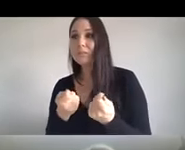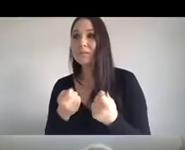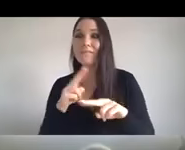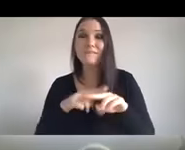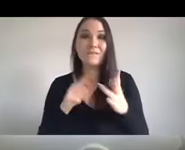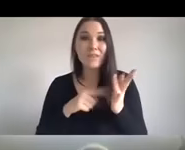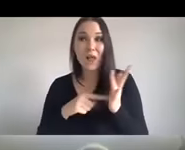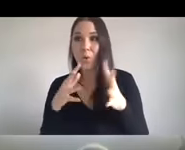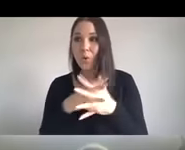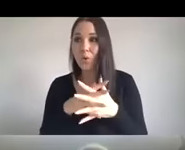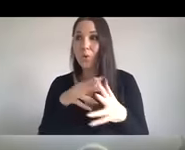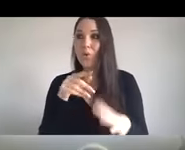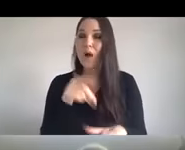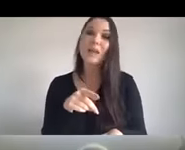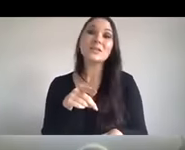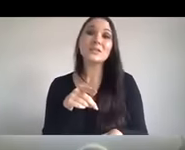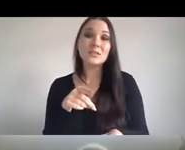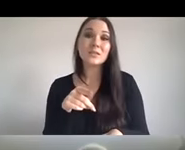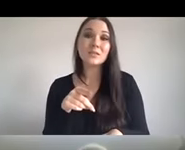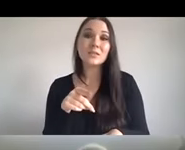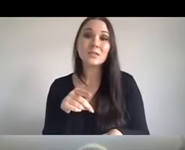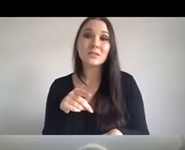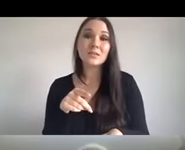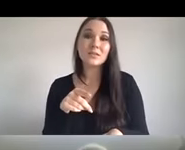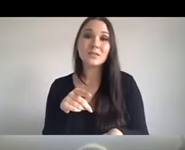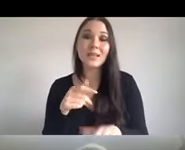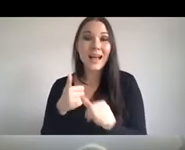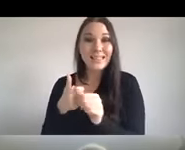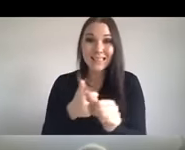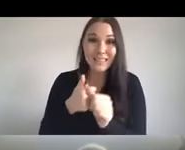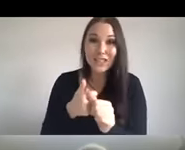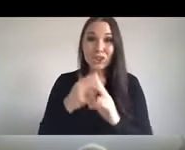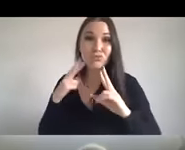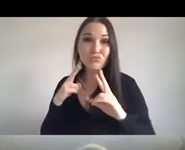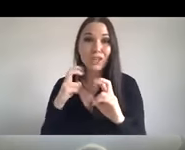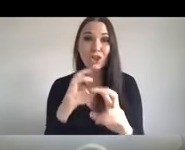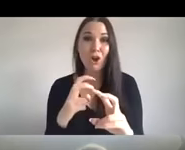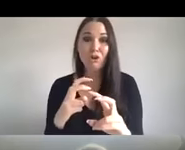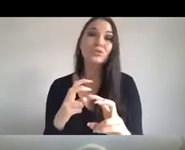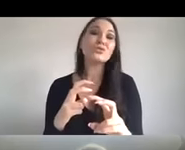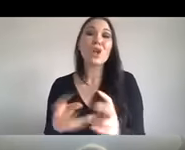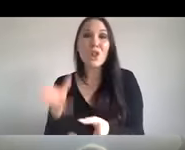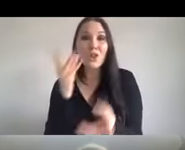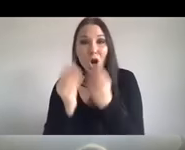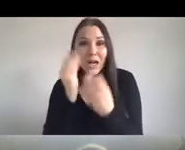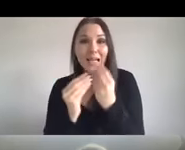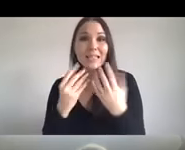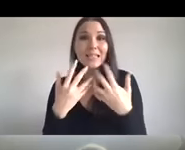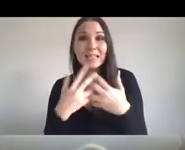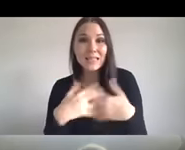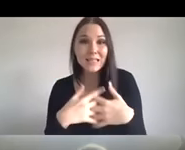automotive industry in driver assistance research, in deep learning based systems. And